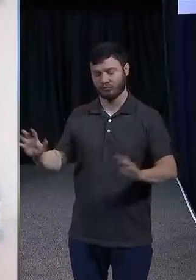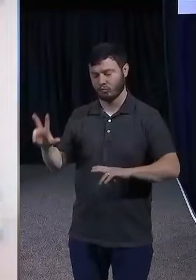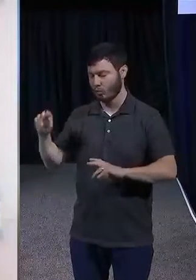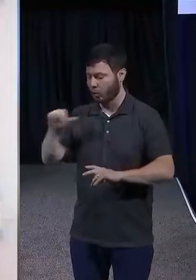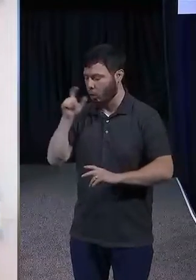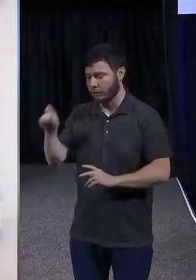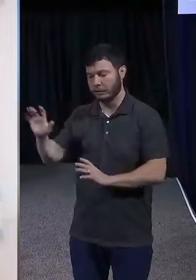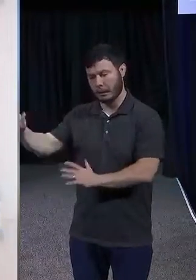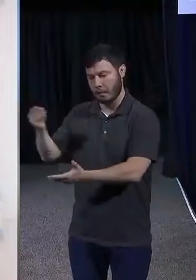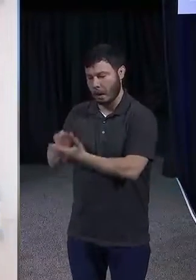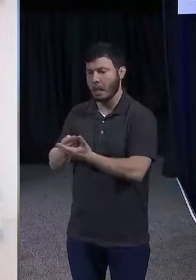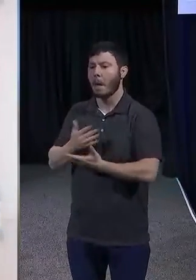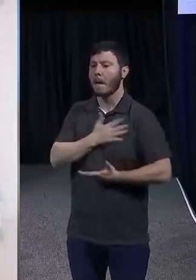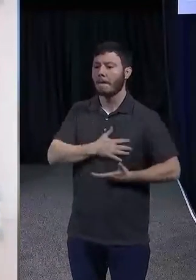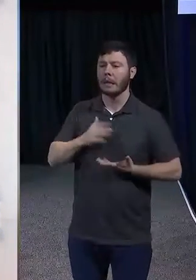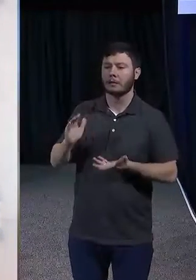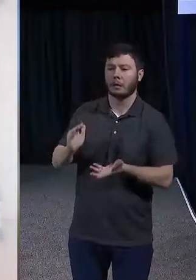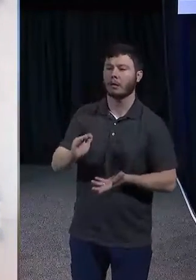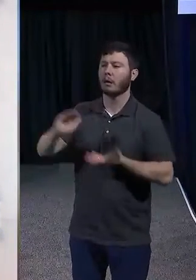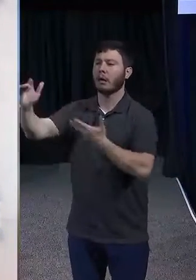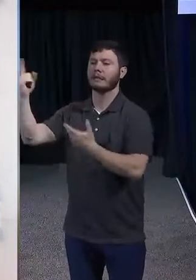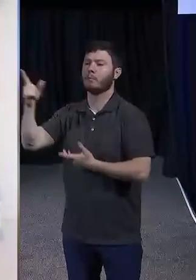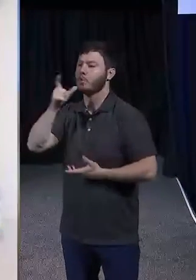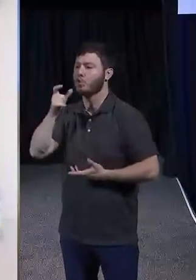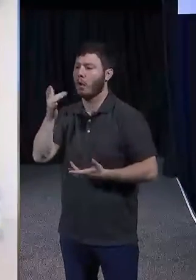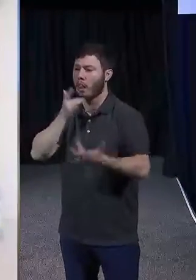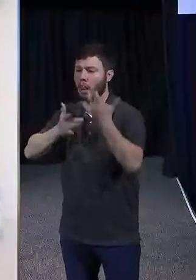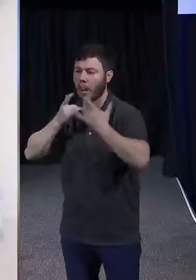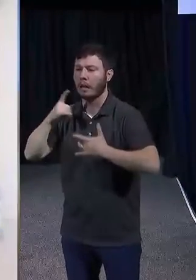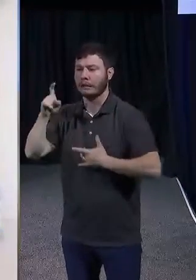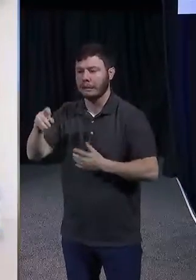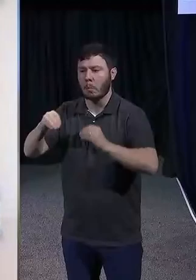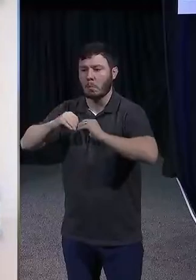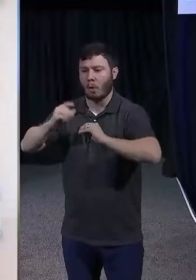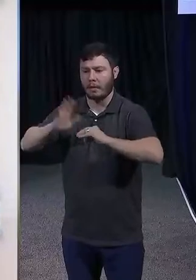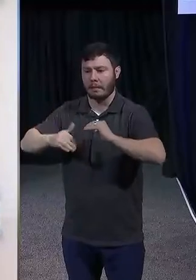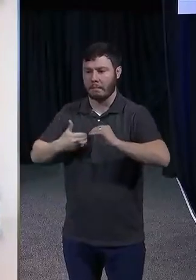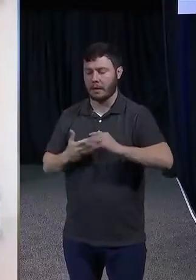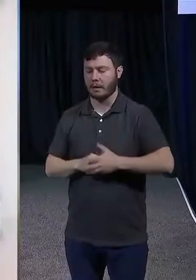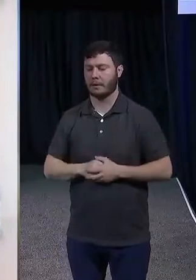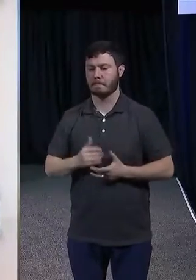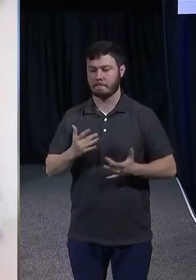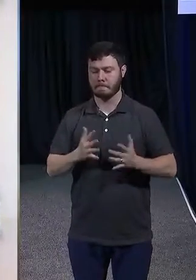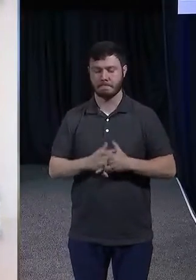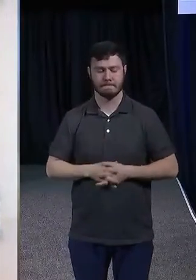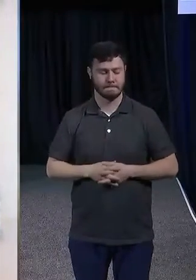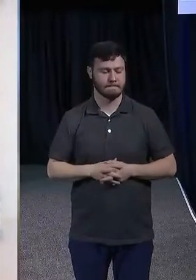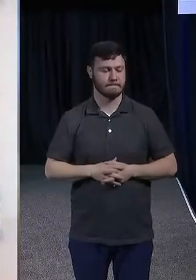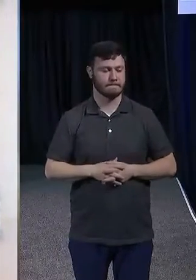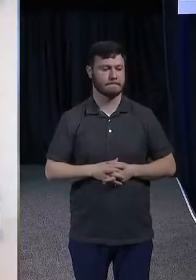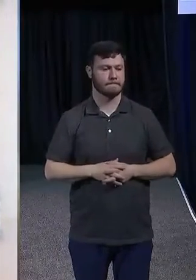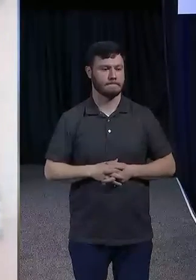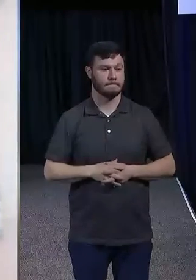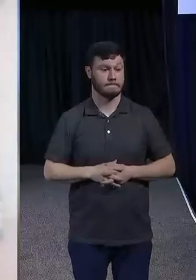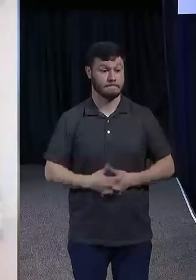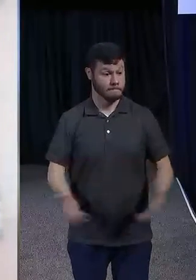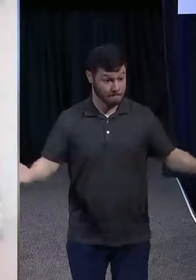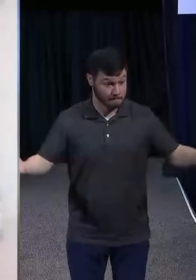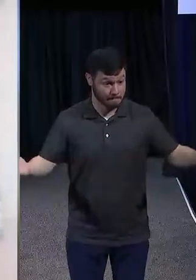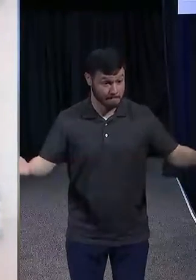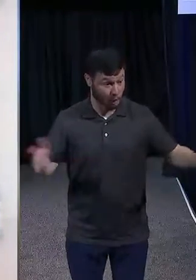that money. Give it to somebody who needs it more. He said, take